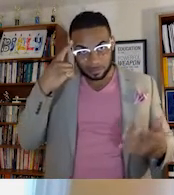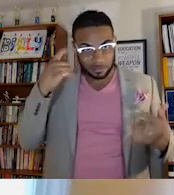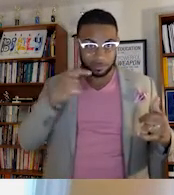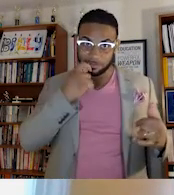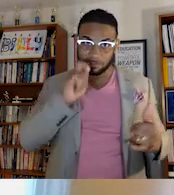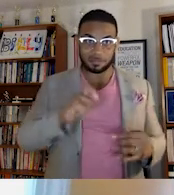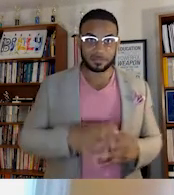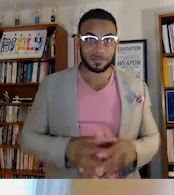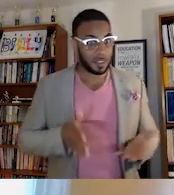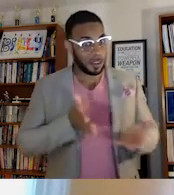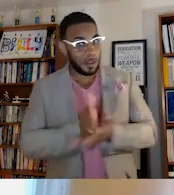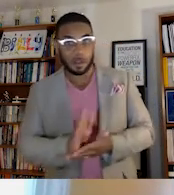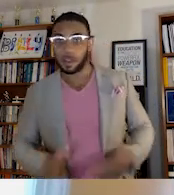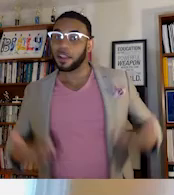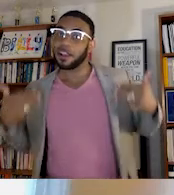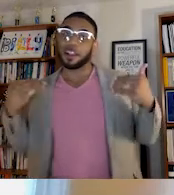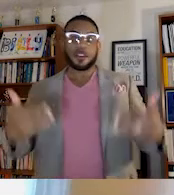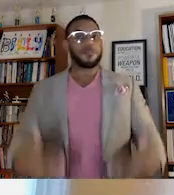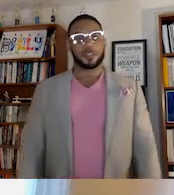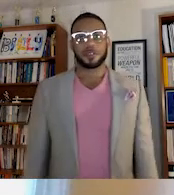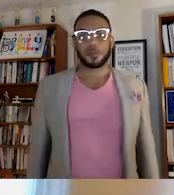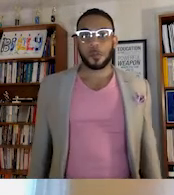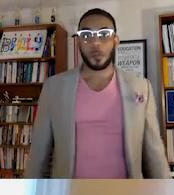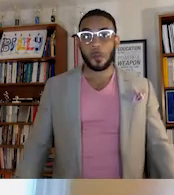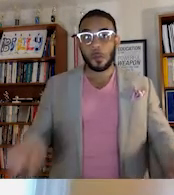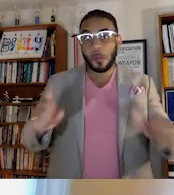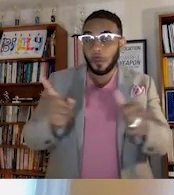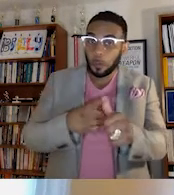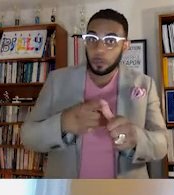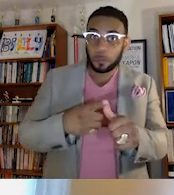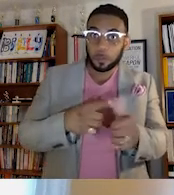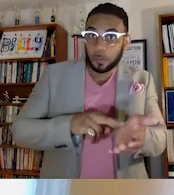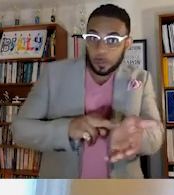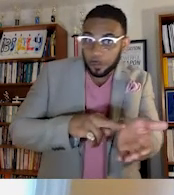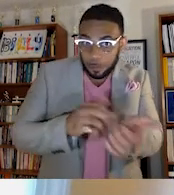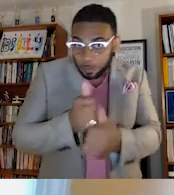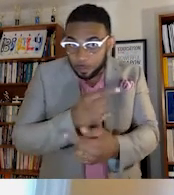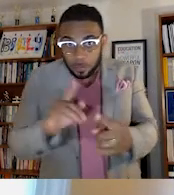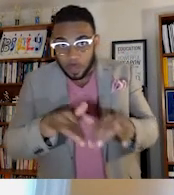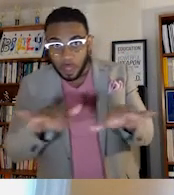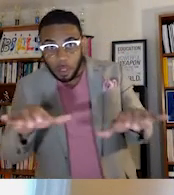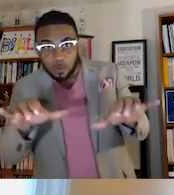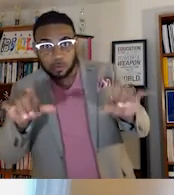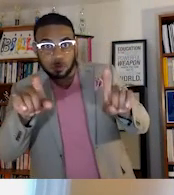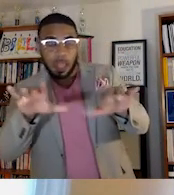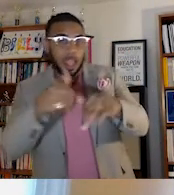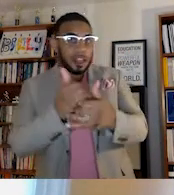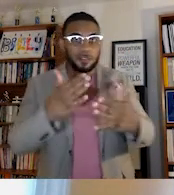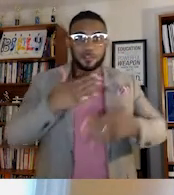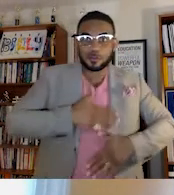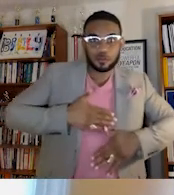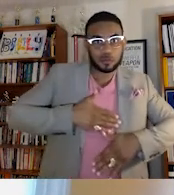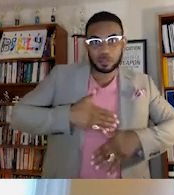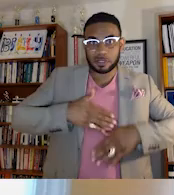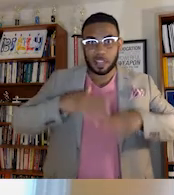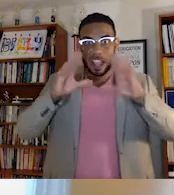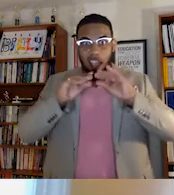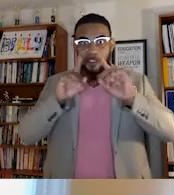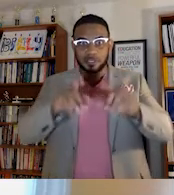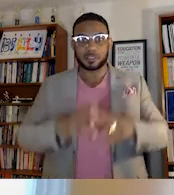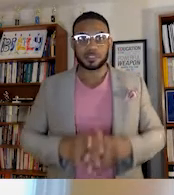is it. All right. Well, here we are. So first, let's check in with everyone. How's everyone doing? How's everyone enjoying the